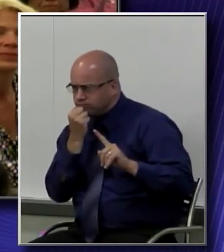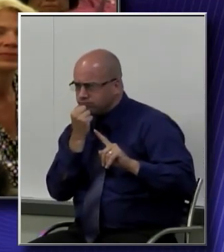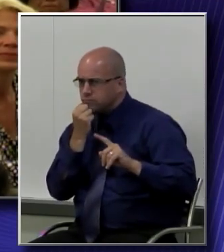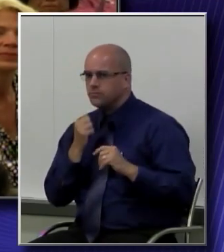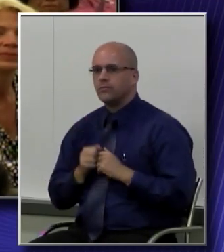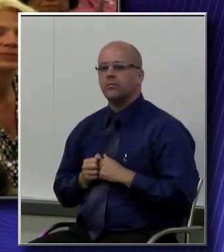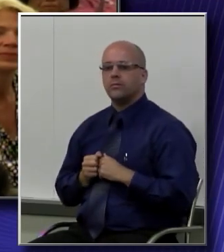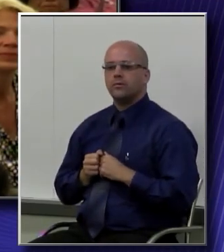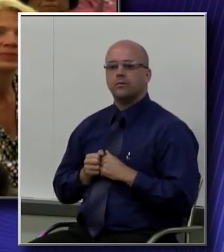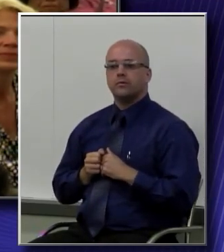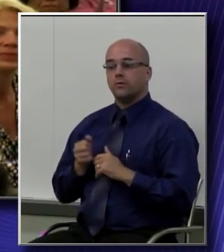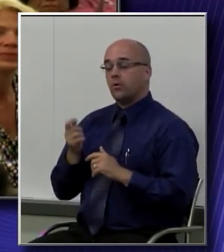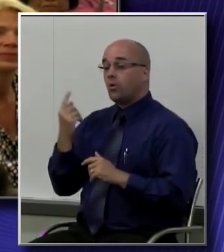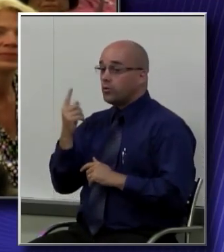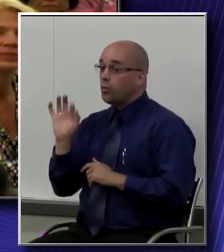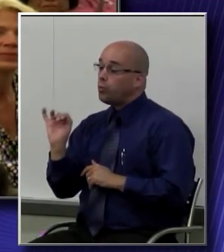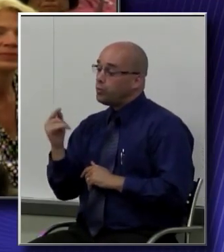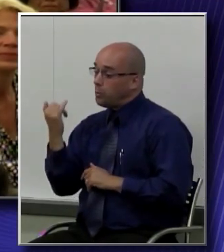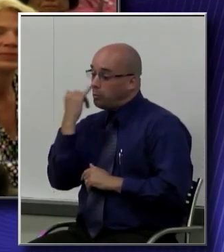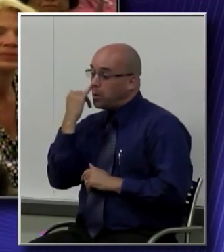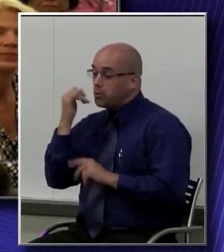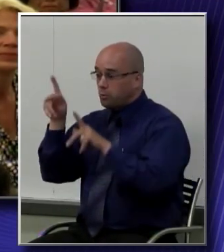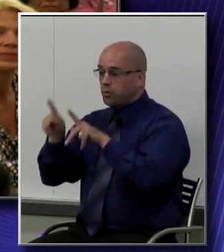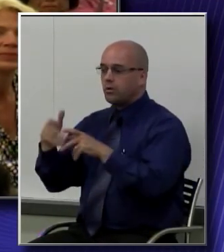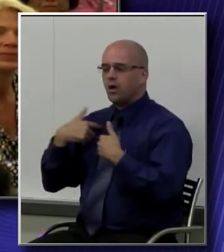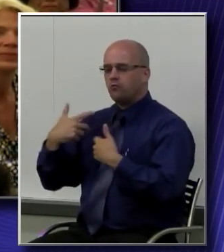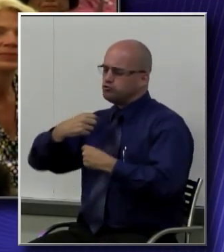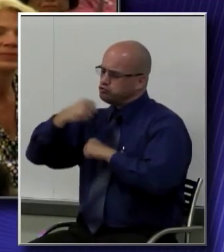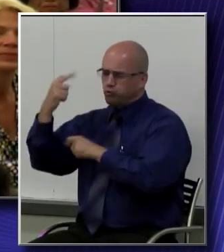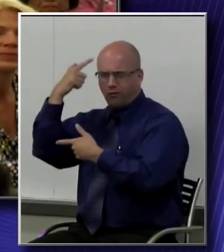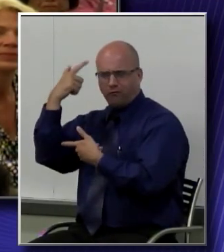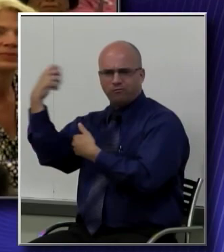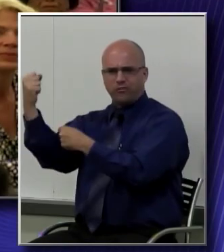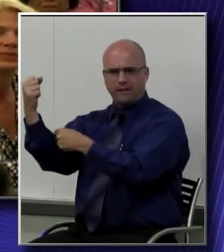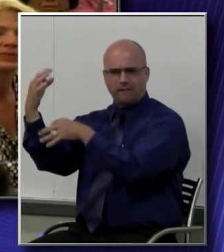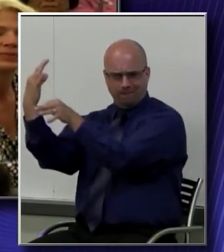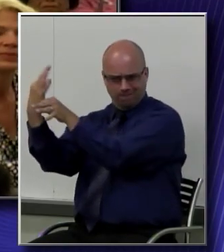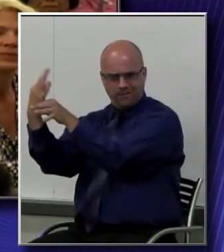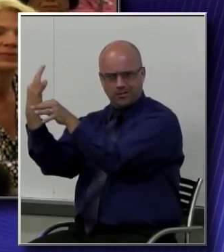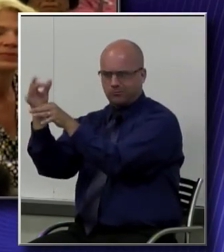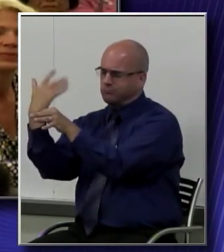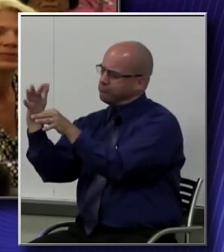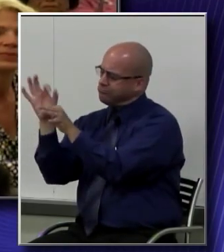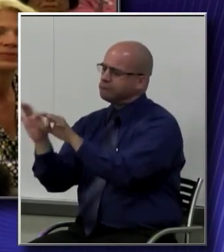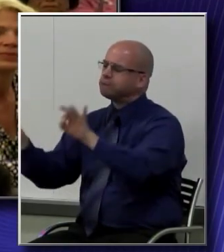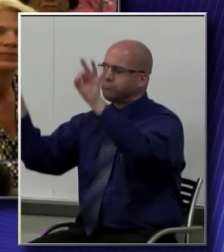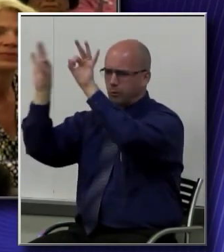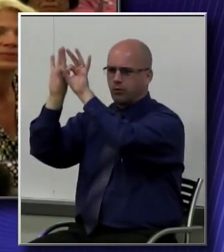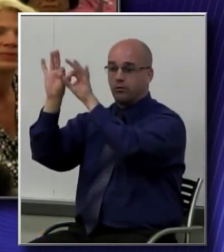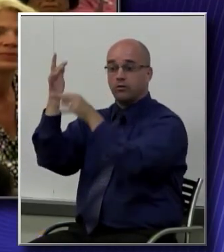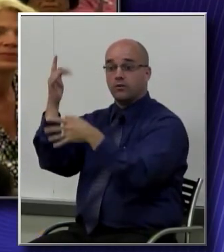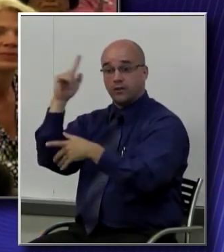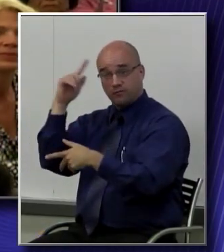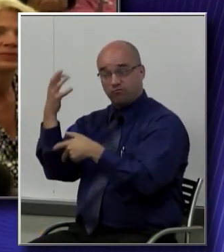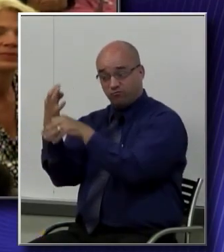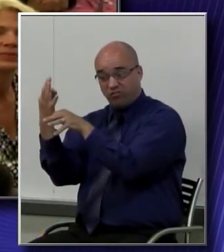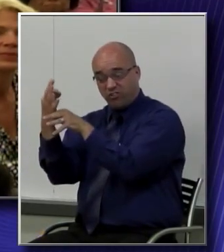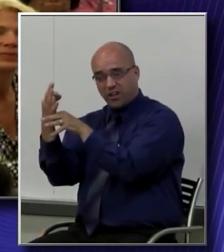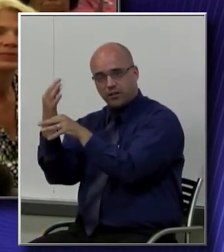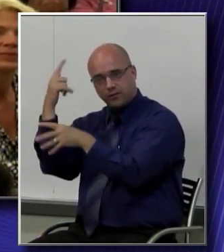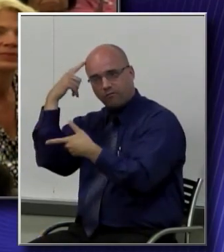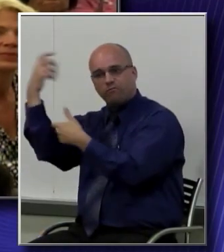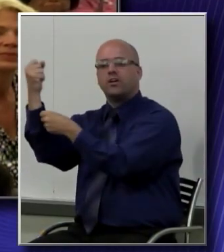One with strong faith, very strong faith, whose faith will assure and promote fairness